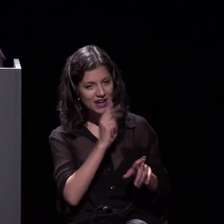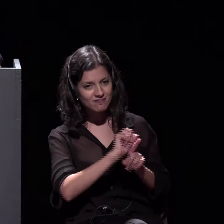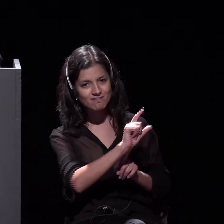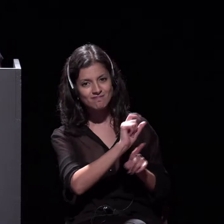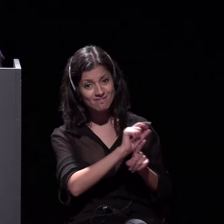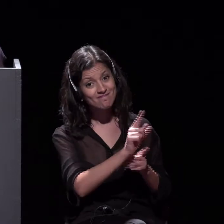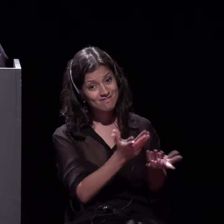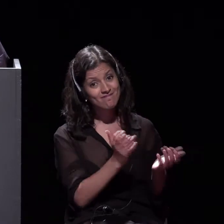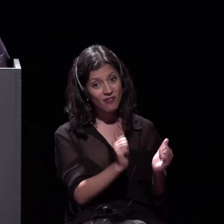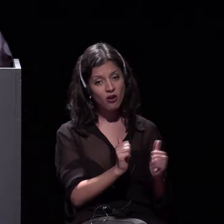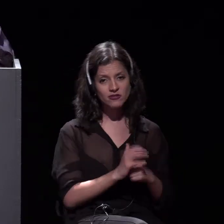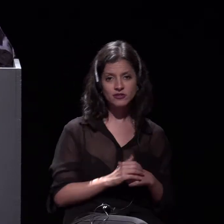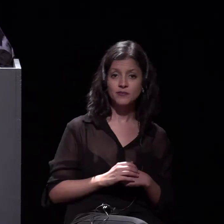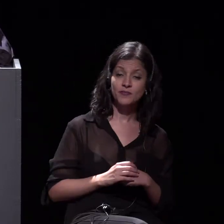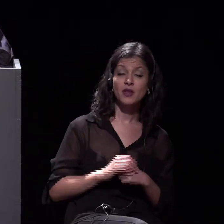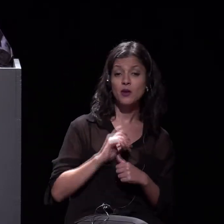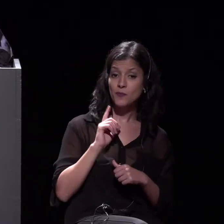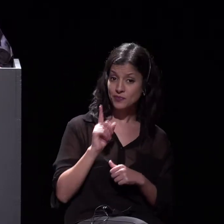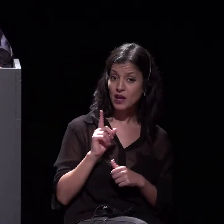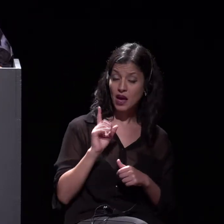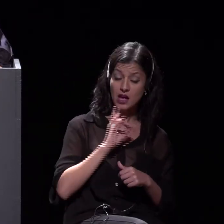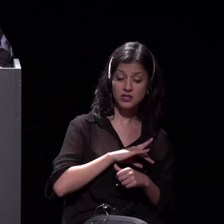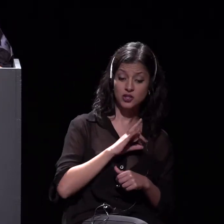wary of fetishizing it.